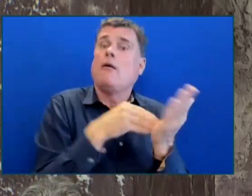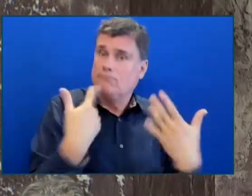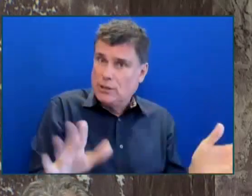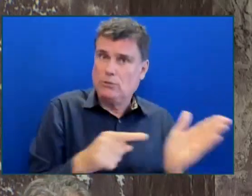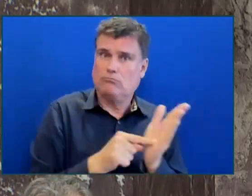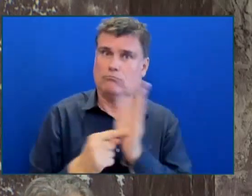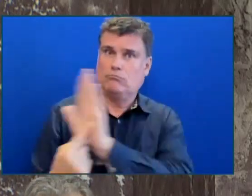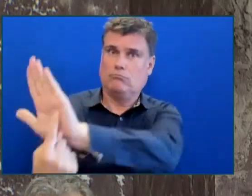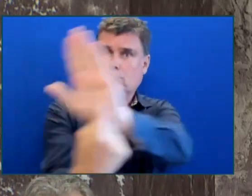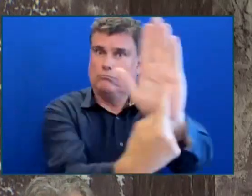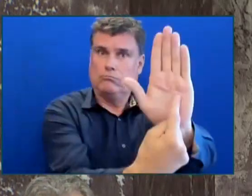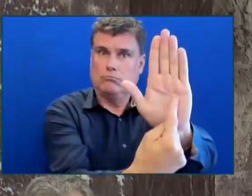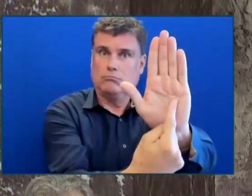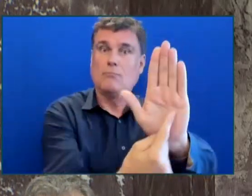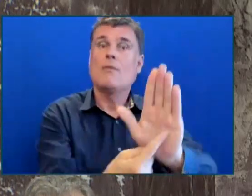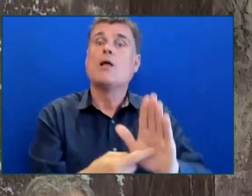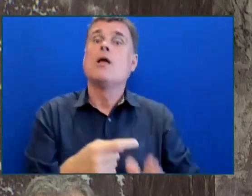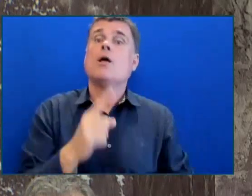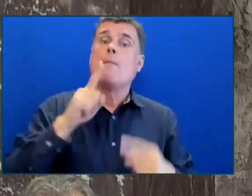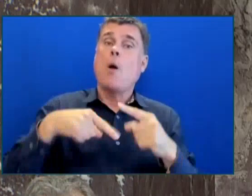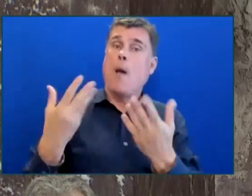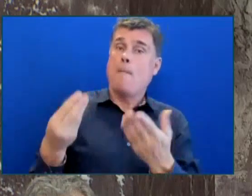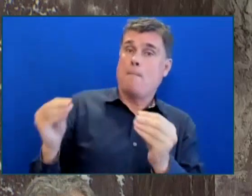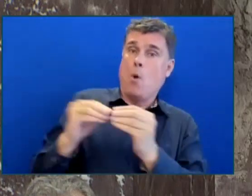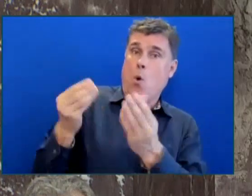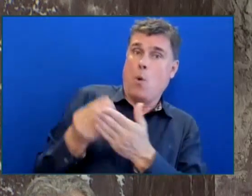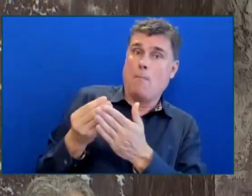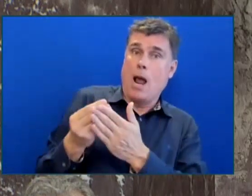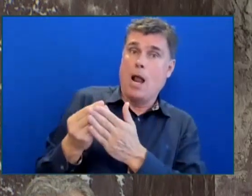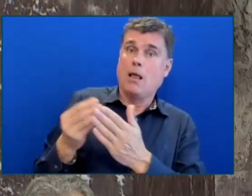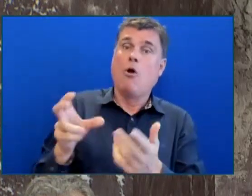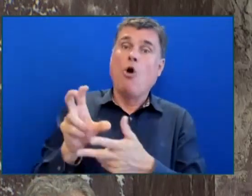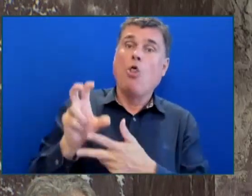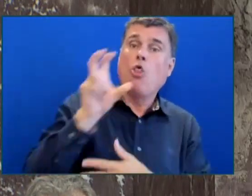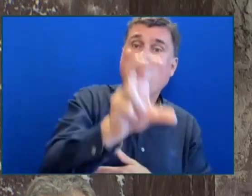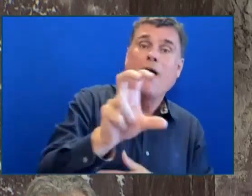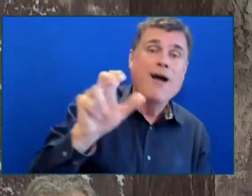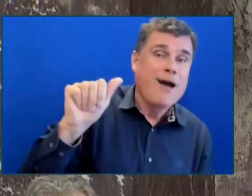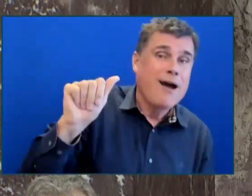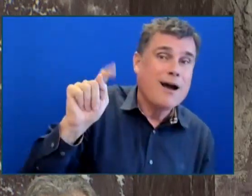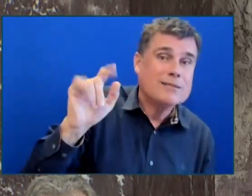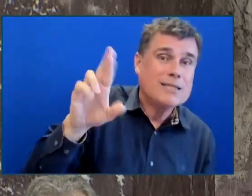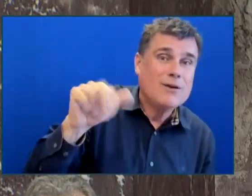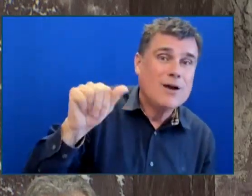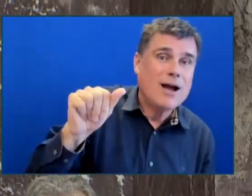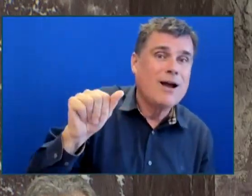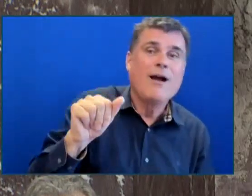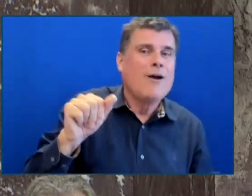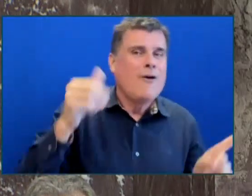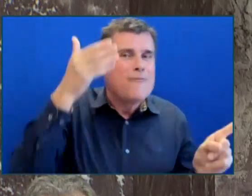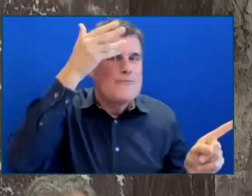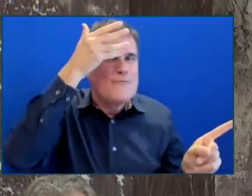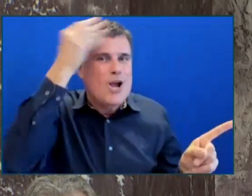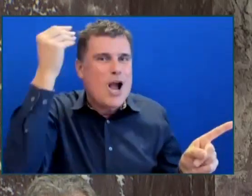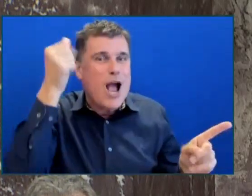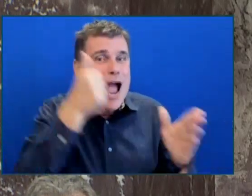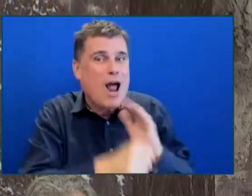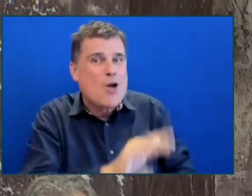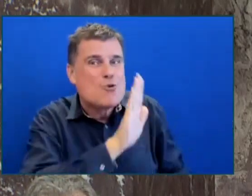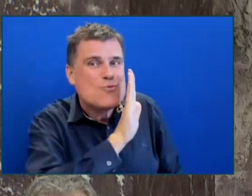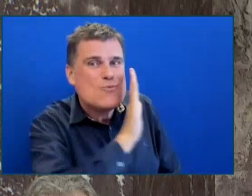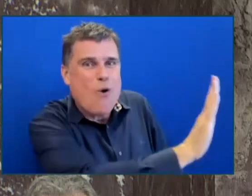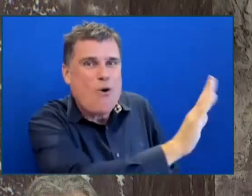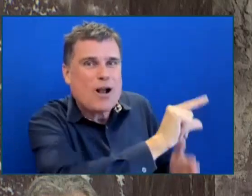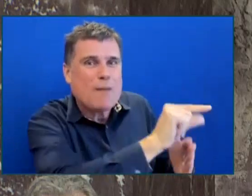remarks that, in fact, Aterra's funding went up 800% when they were in government as well. 800%, Honourable Speaker. So it's convenient for them to